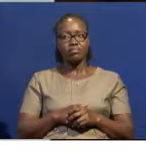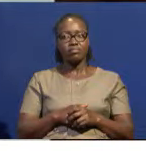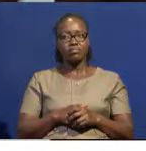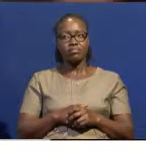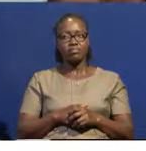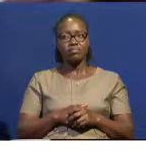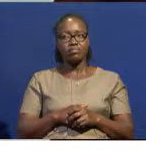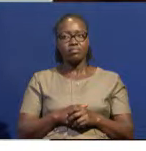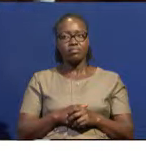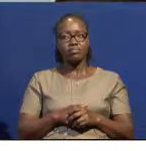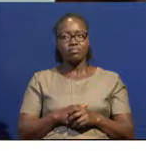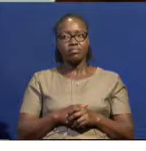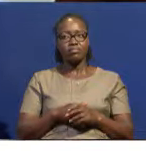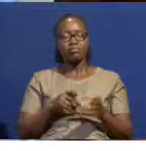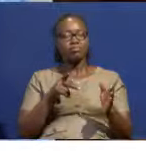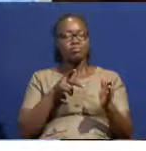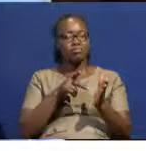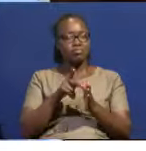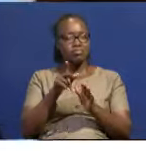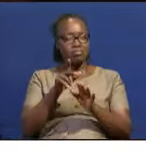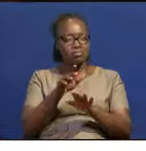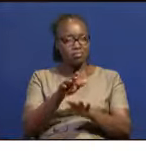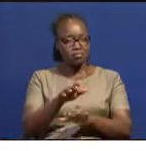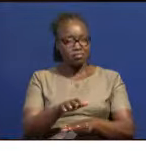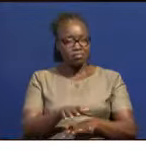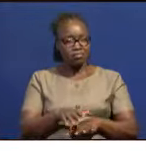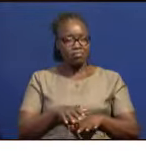I had to pay slowly by slowly